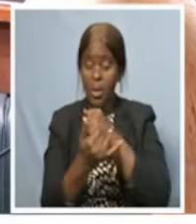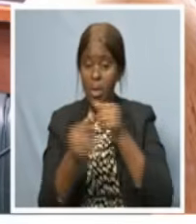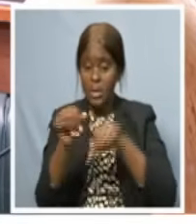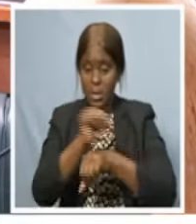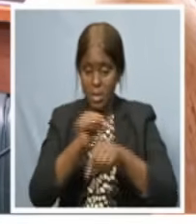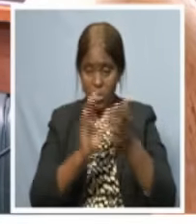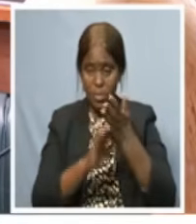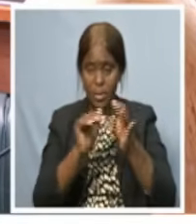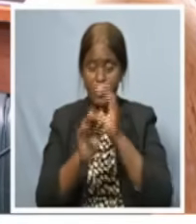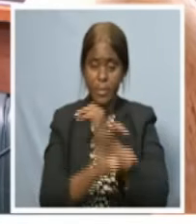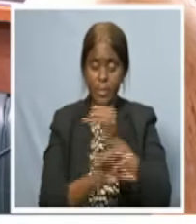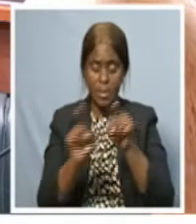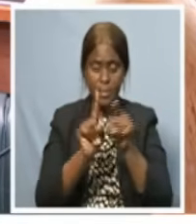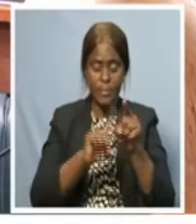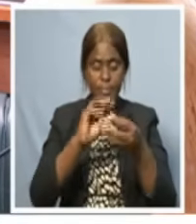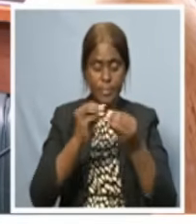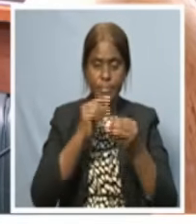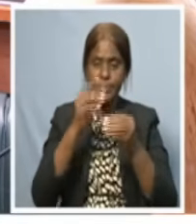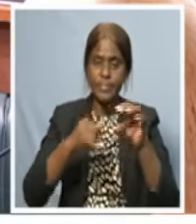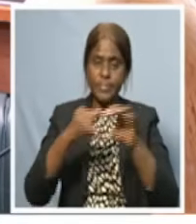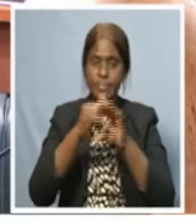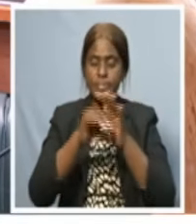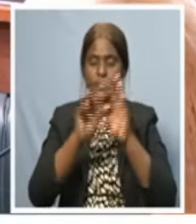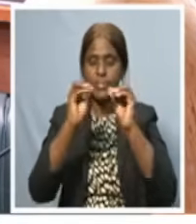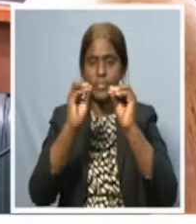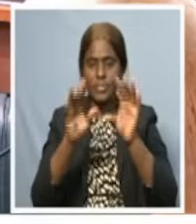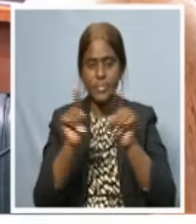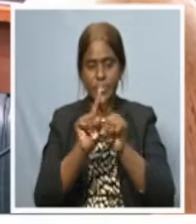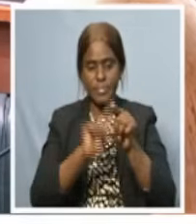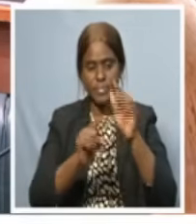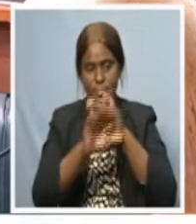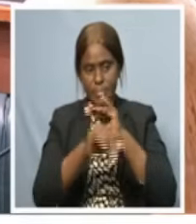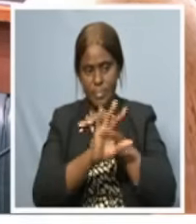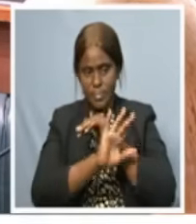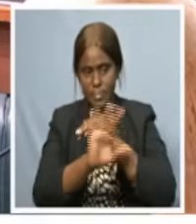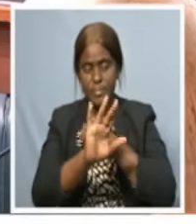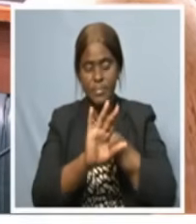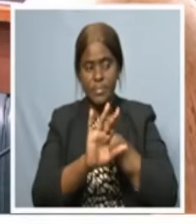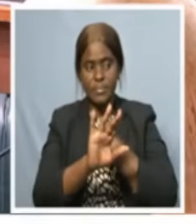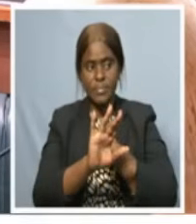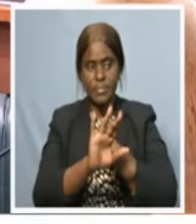However, Madam Speaker, the figures do not include teachers recruited under the